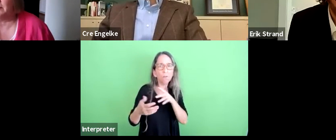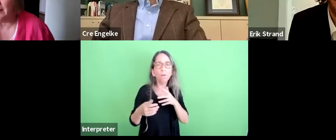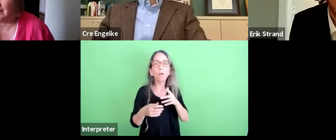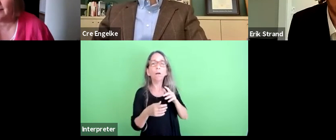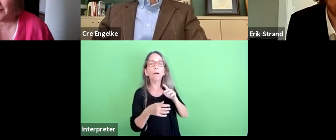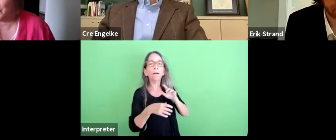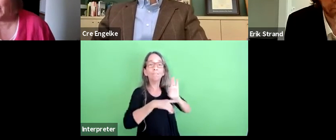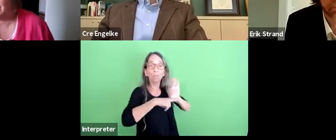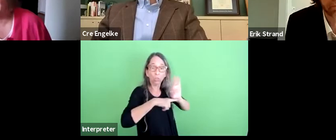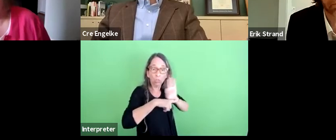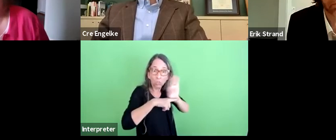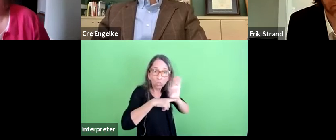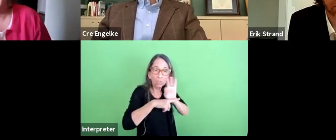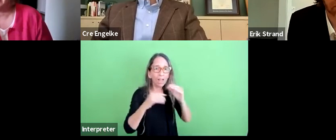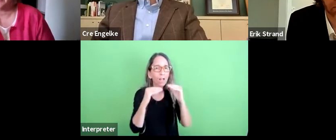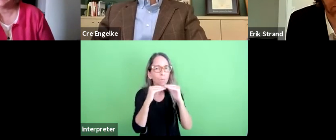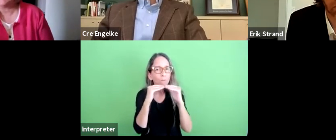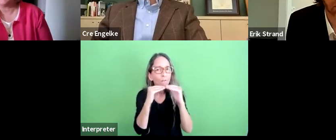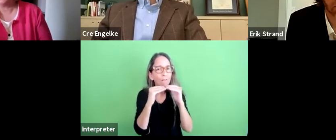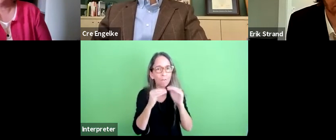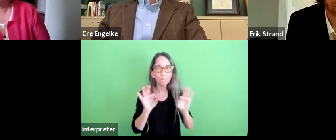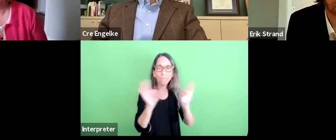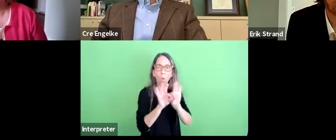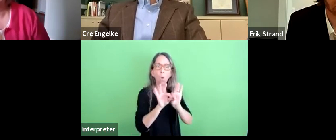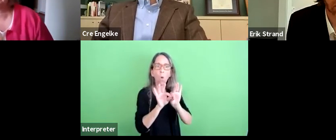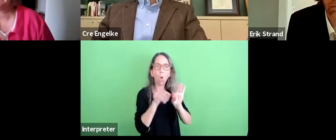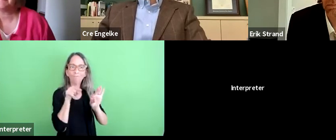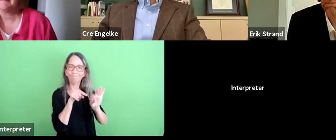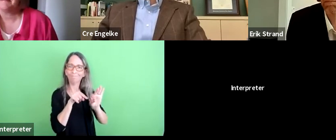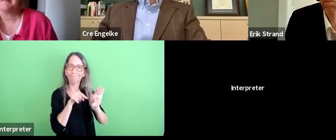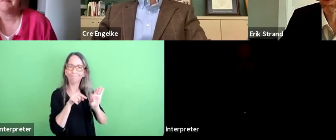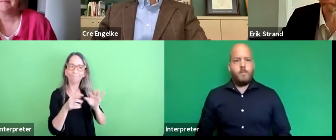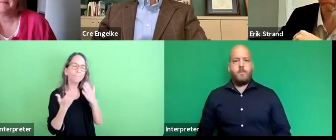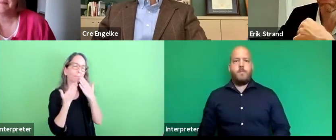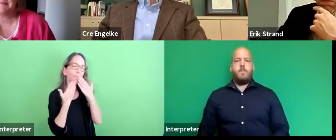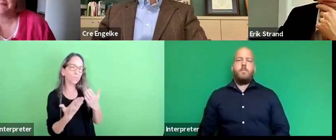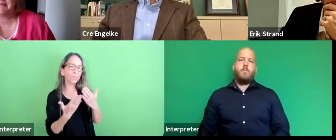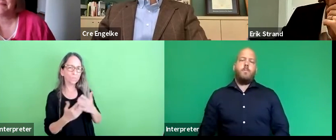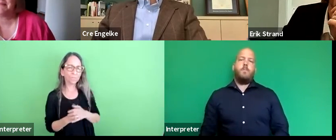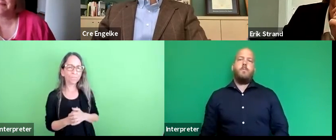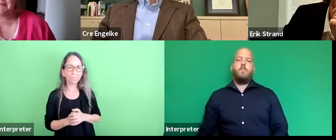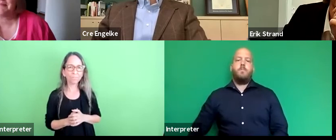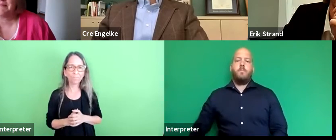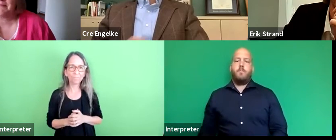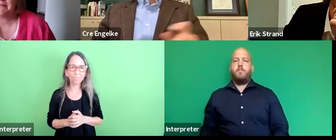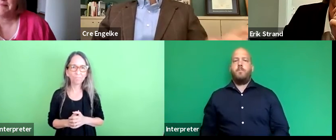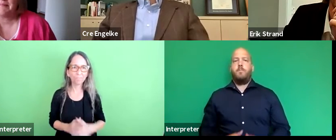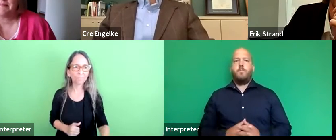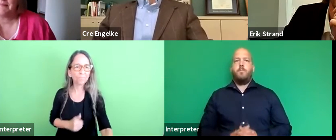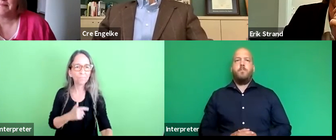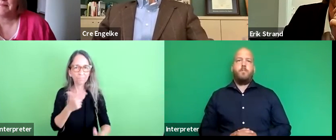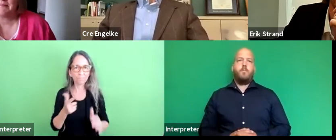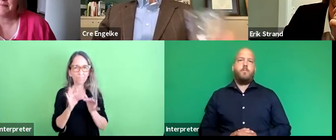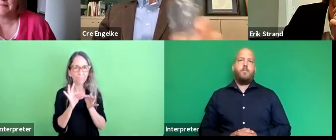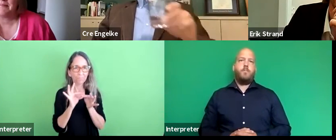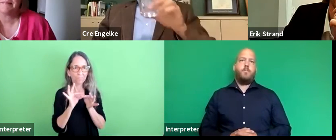it's an important piece as well. Thanks. Thank you for that insight. Next, you